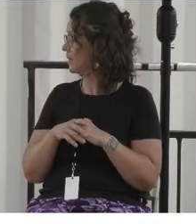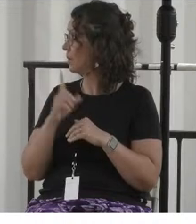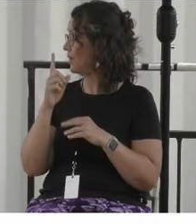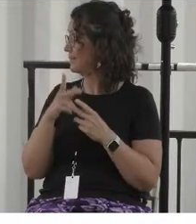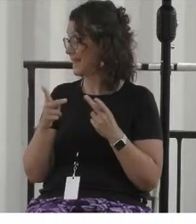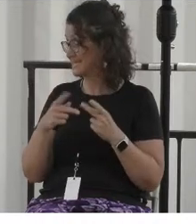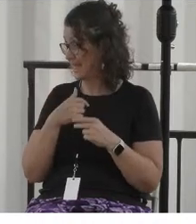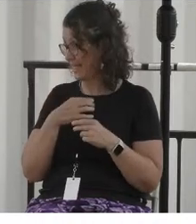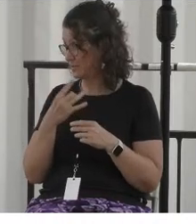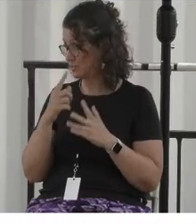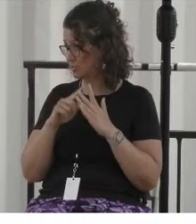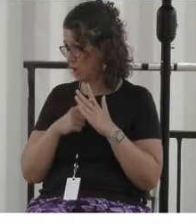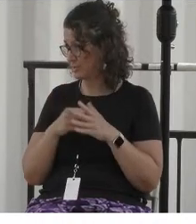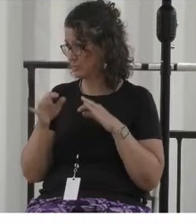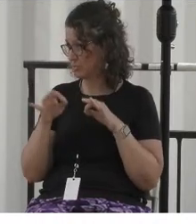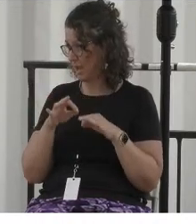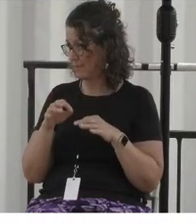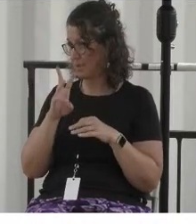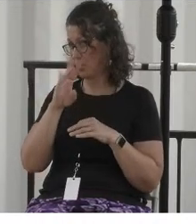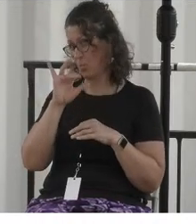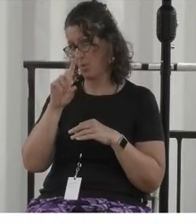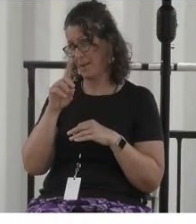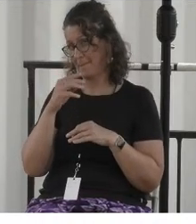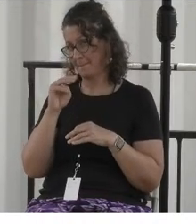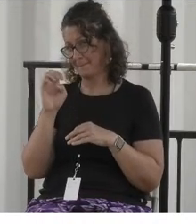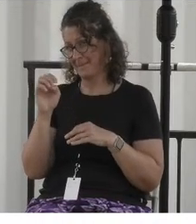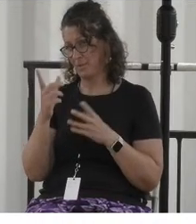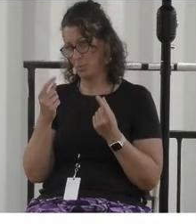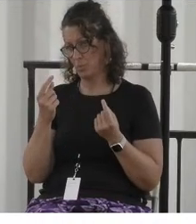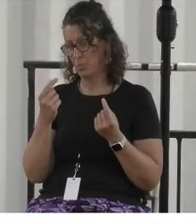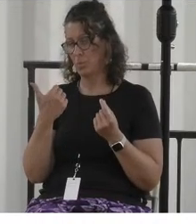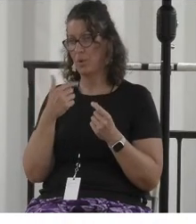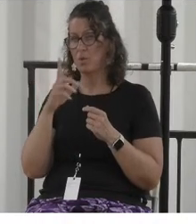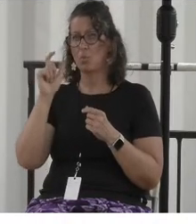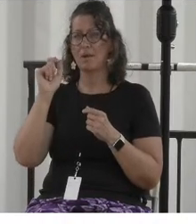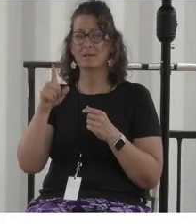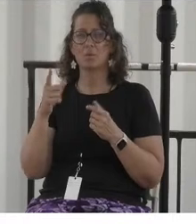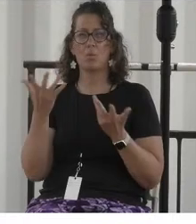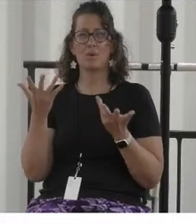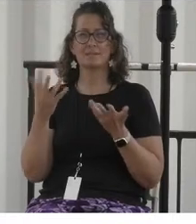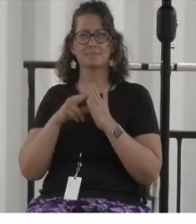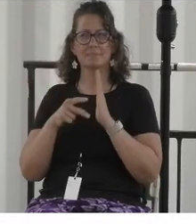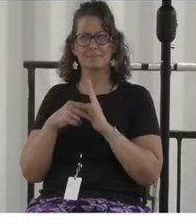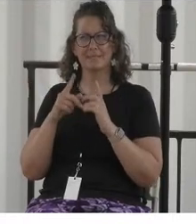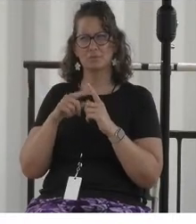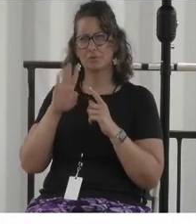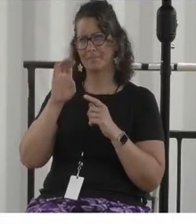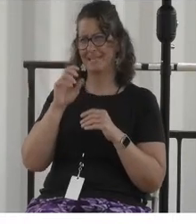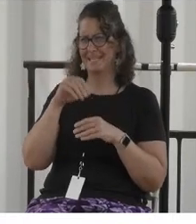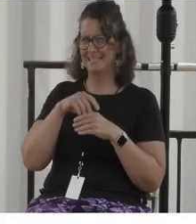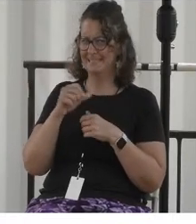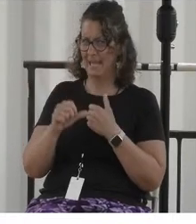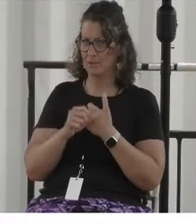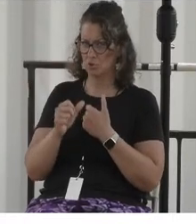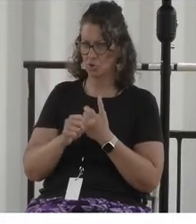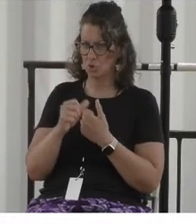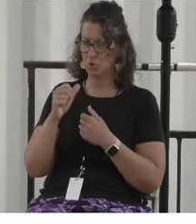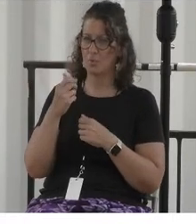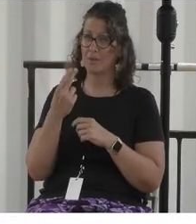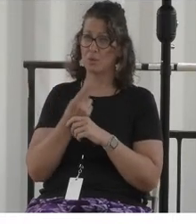the places I like to start with describing what Wild Me does is this question of what does it mean to be endangered? We use that word a lot,